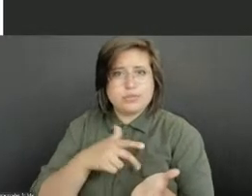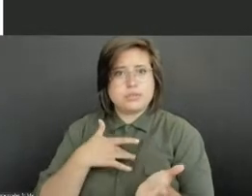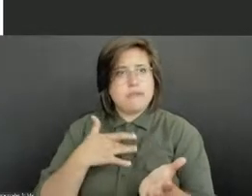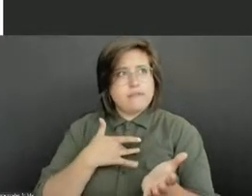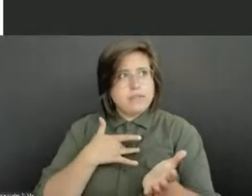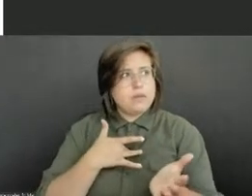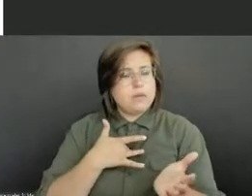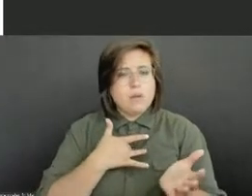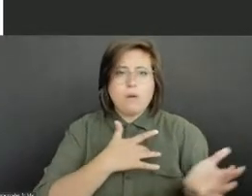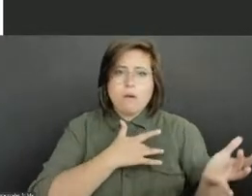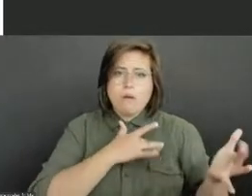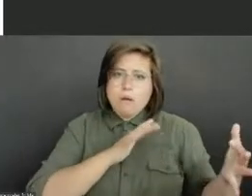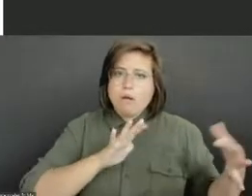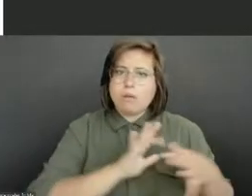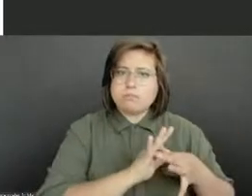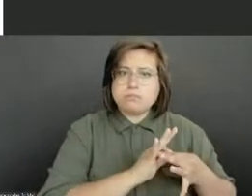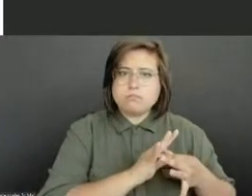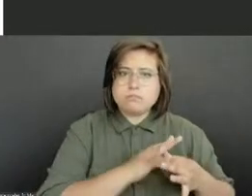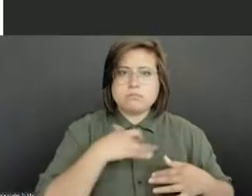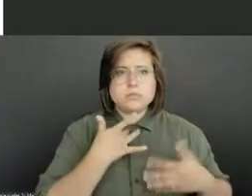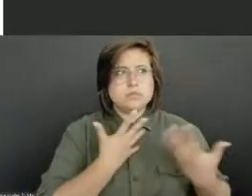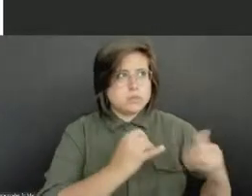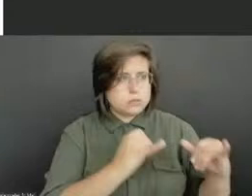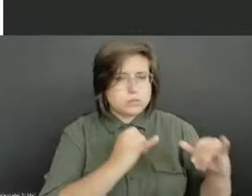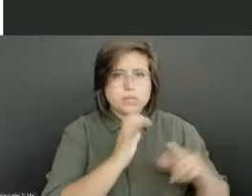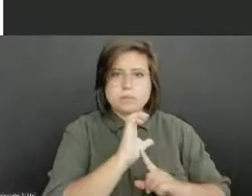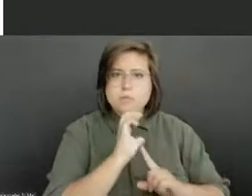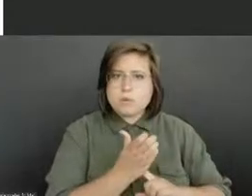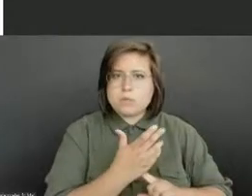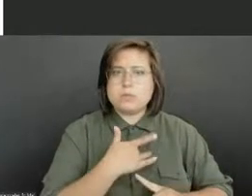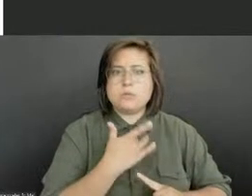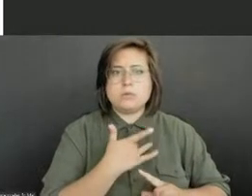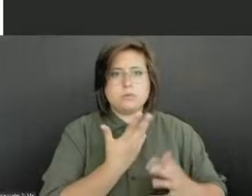ensure superior clinical outcomes.